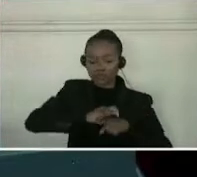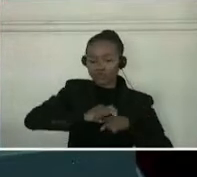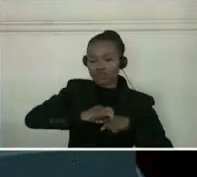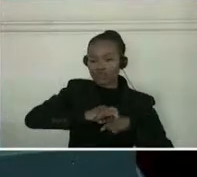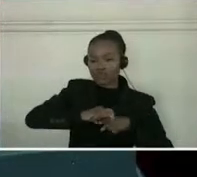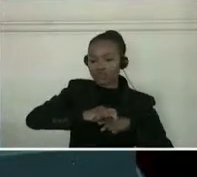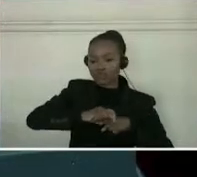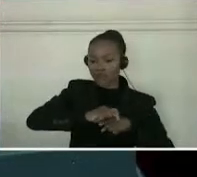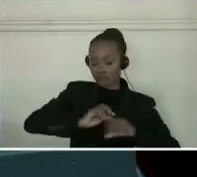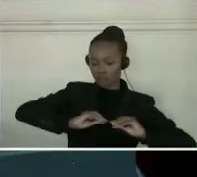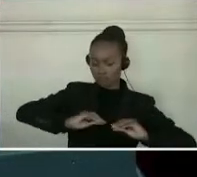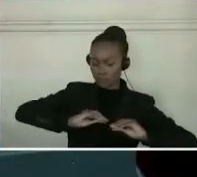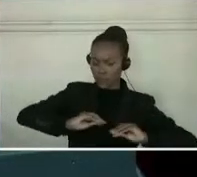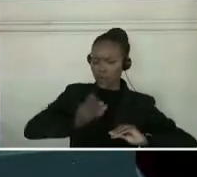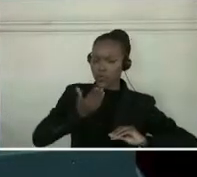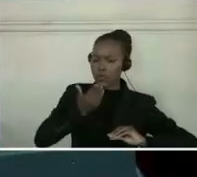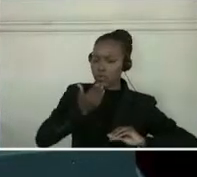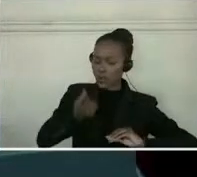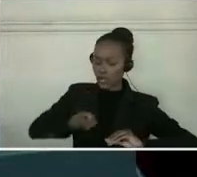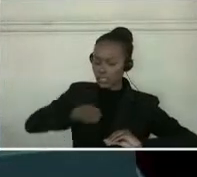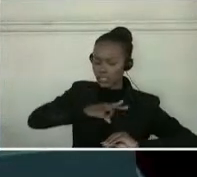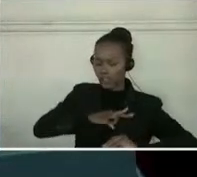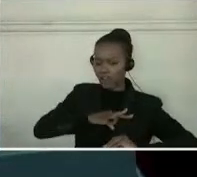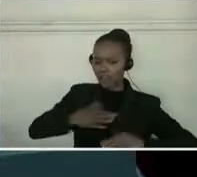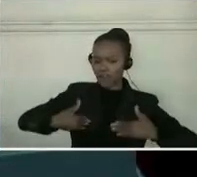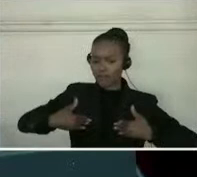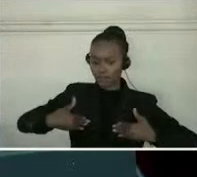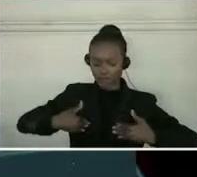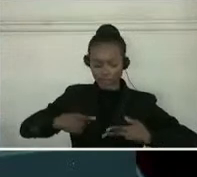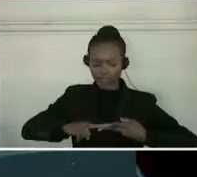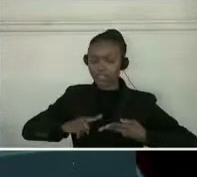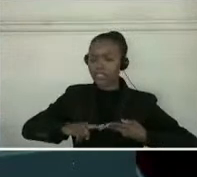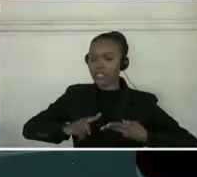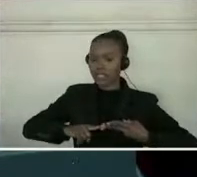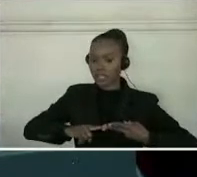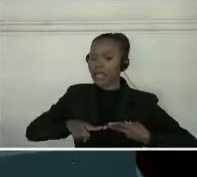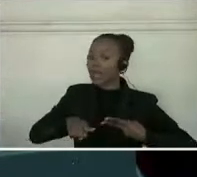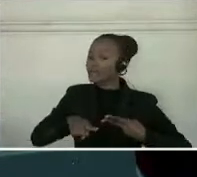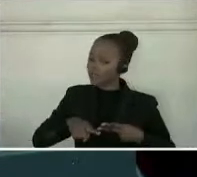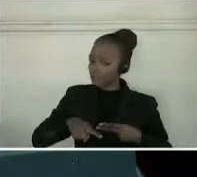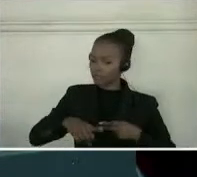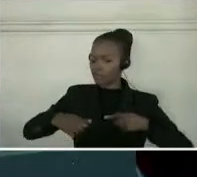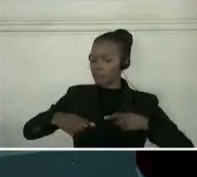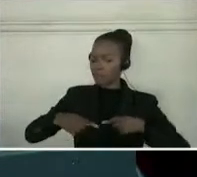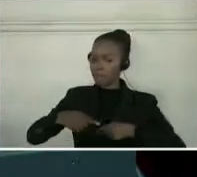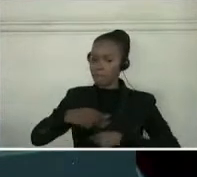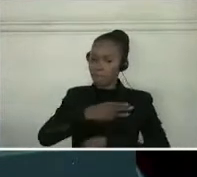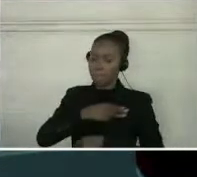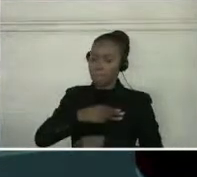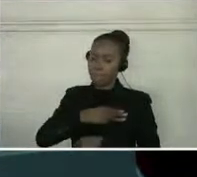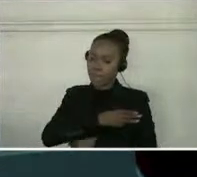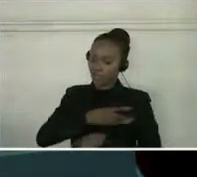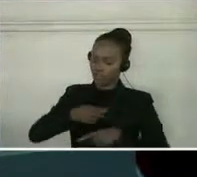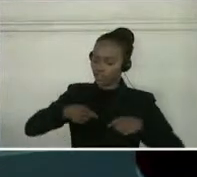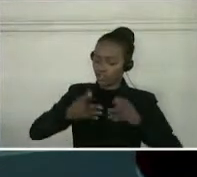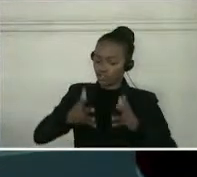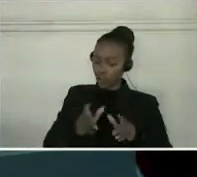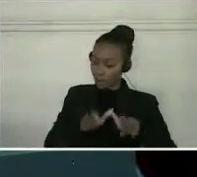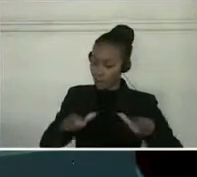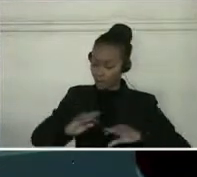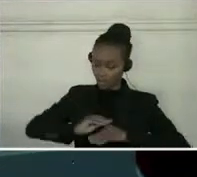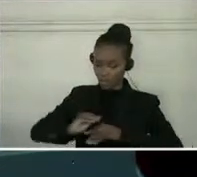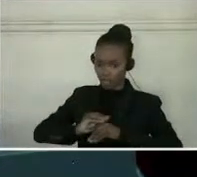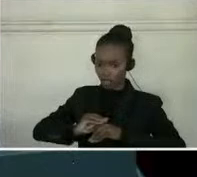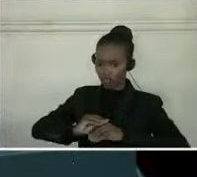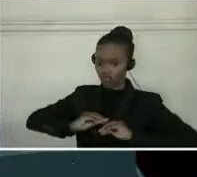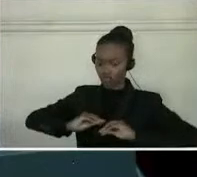on sound records management practices in this financial year working with copter it